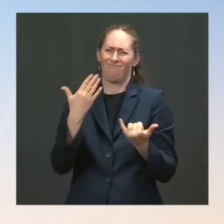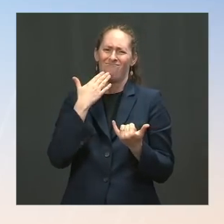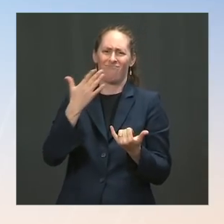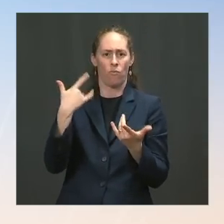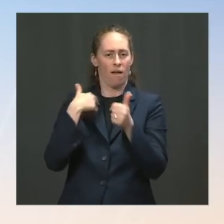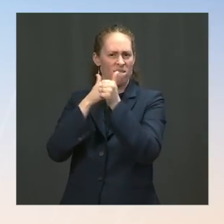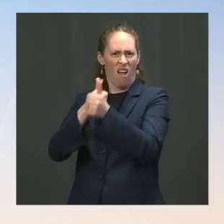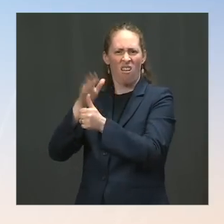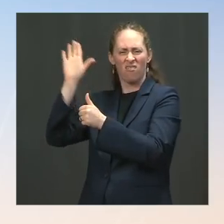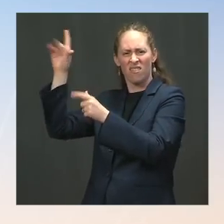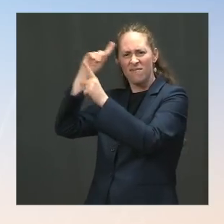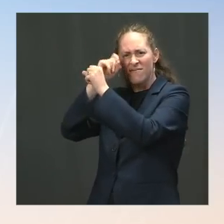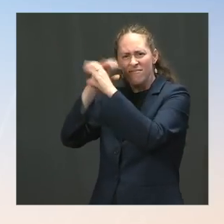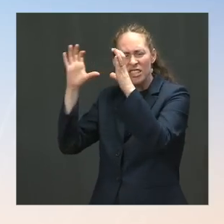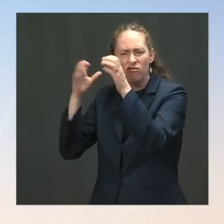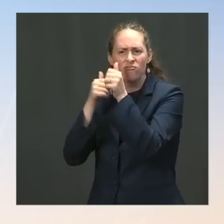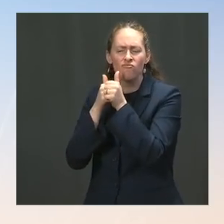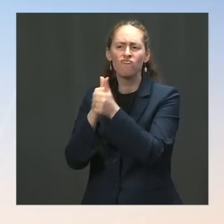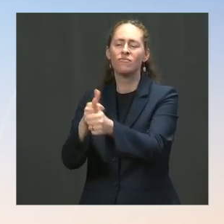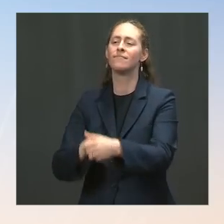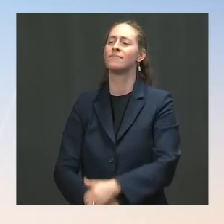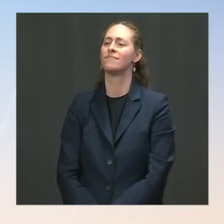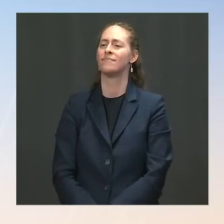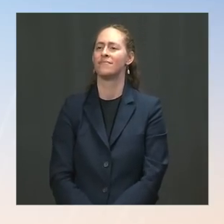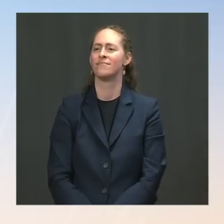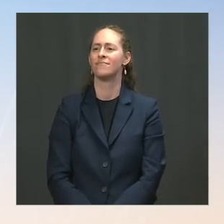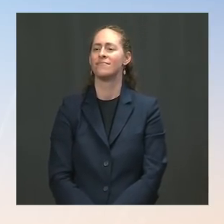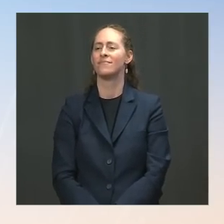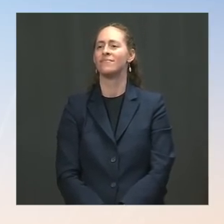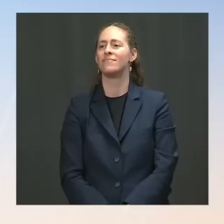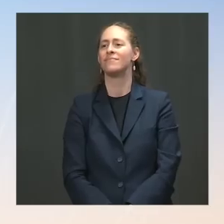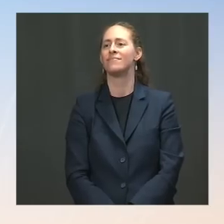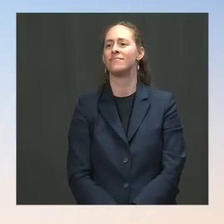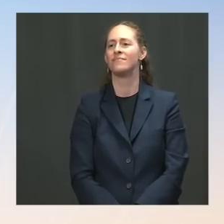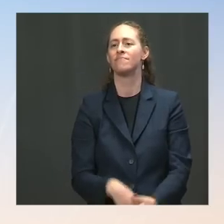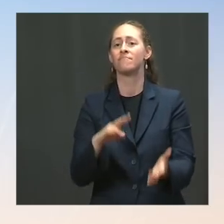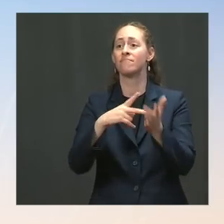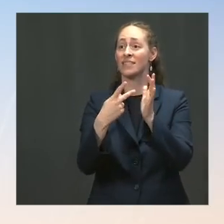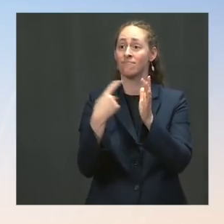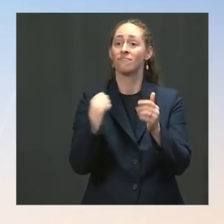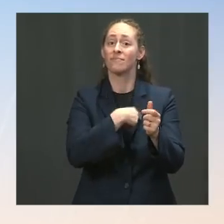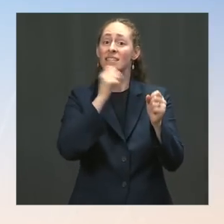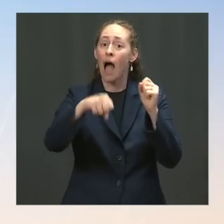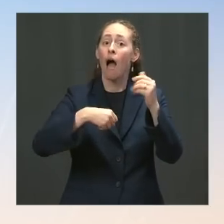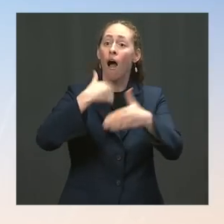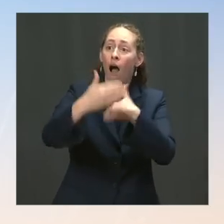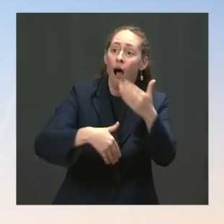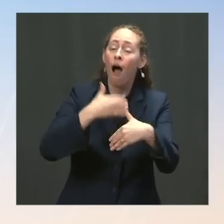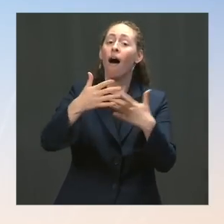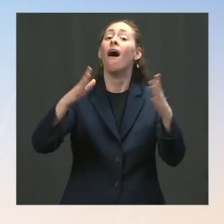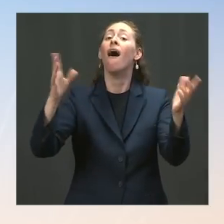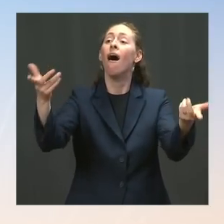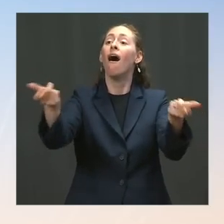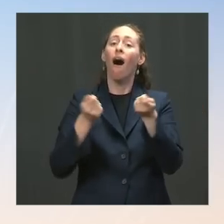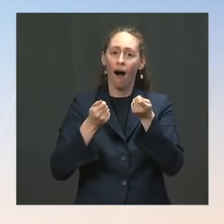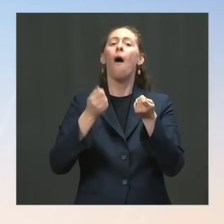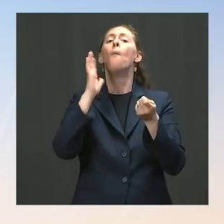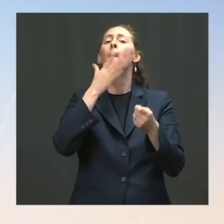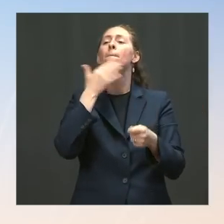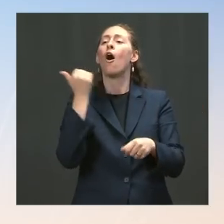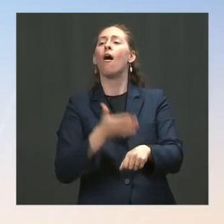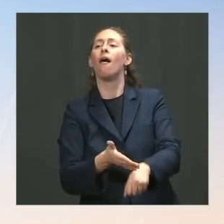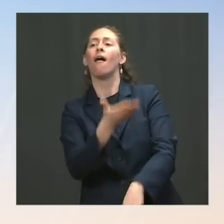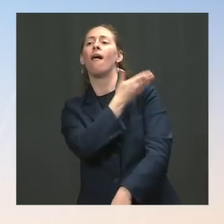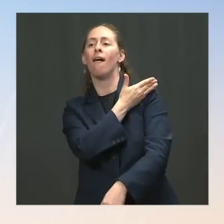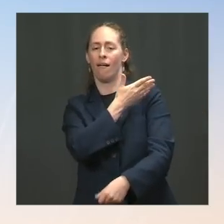us to build back better and give our students opportunities to have success not only now, but for generations to come. Thank you, and I'll be